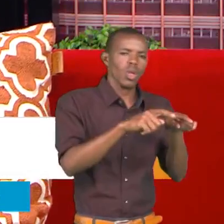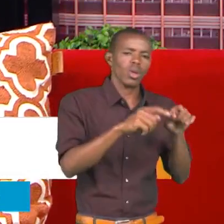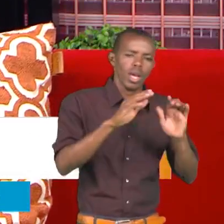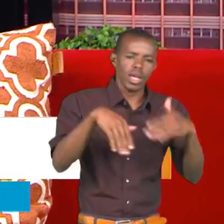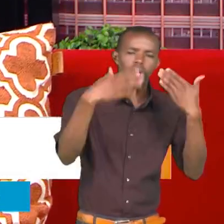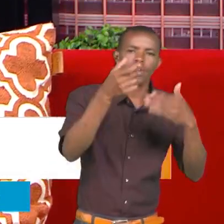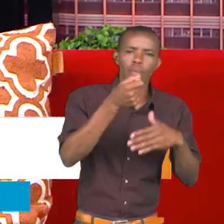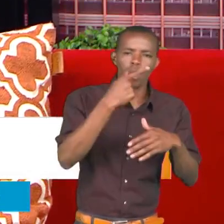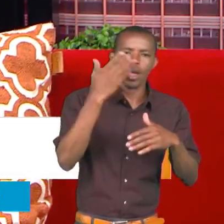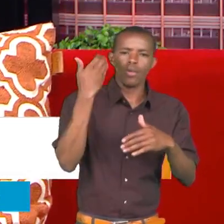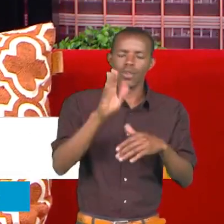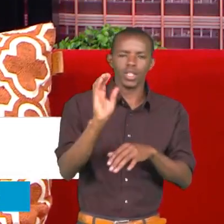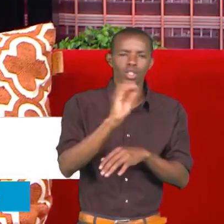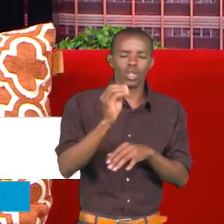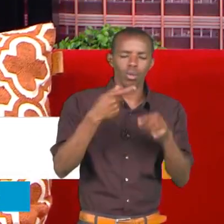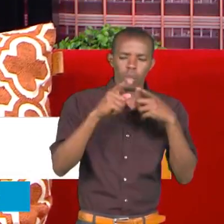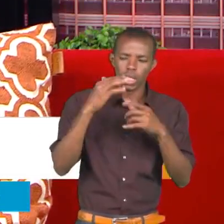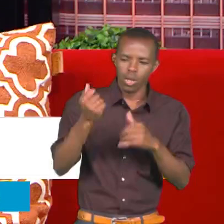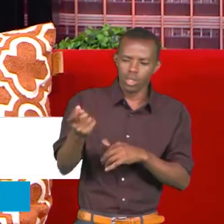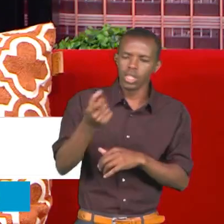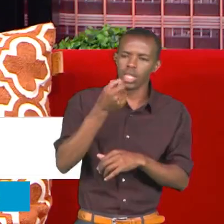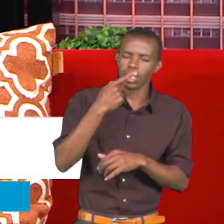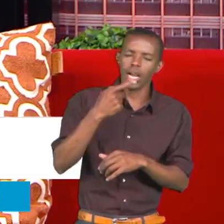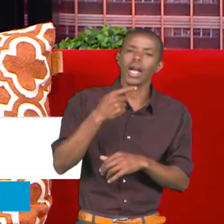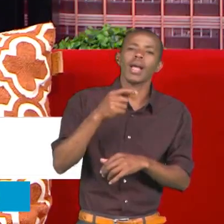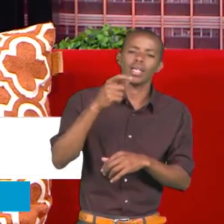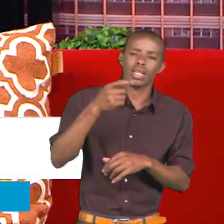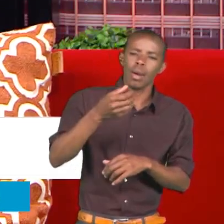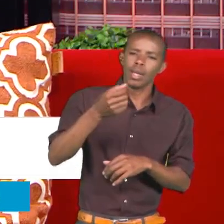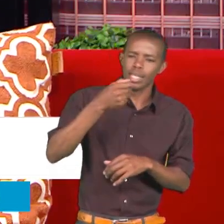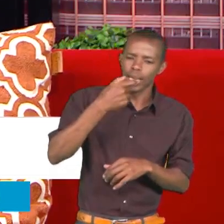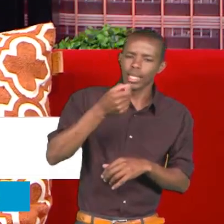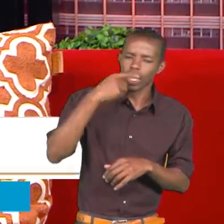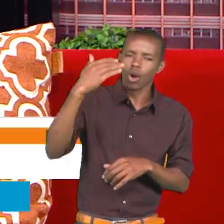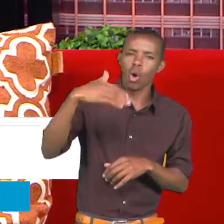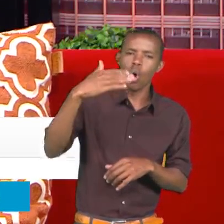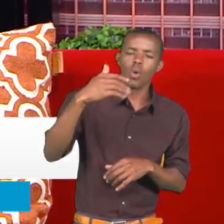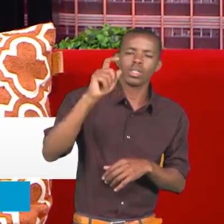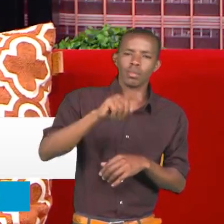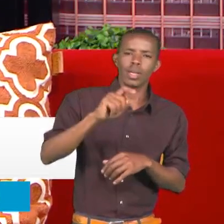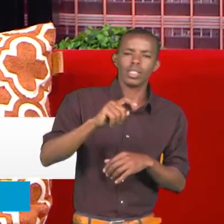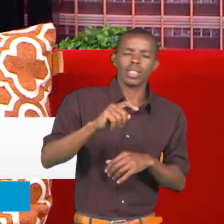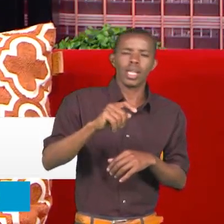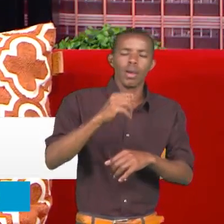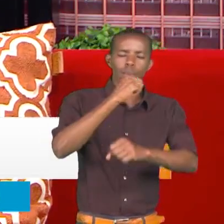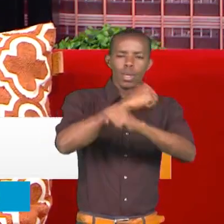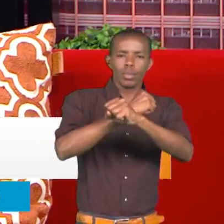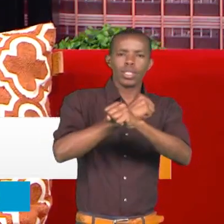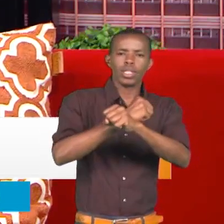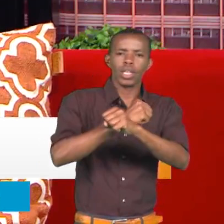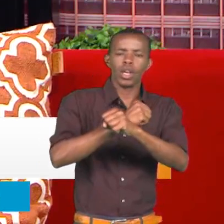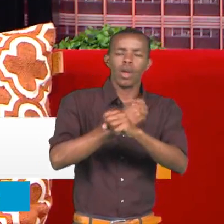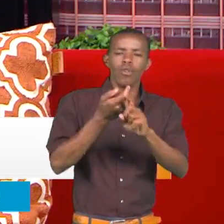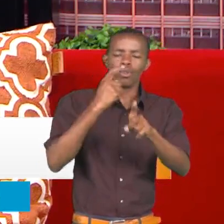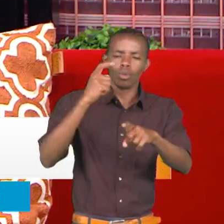finish it. Yeah. But here comes a drug mm-hmm. that you're supposed to take it every single day, okay. as long as you're at risk, sure. to prevent you from, okay. Do not prevent you from